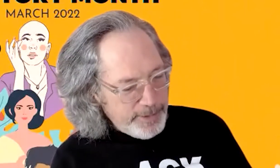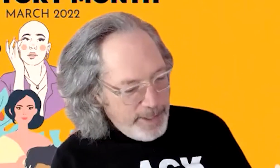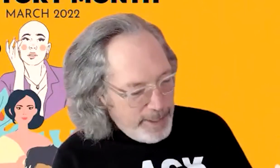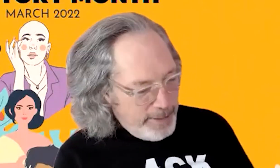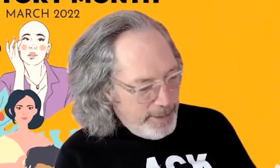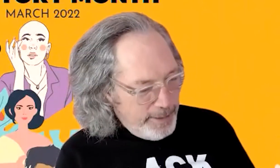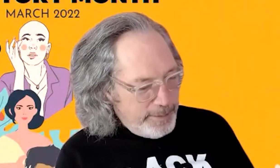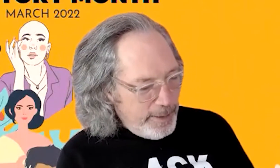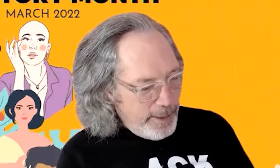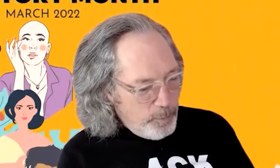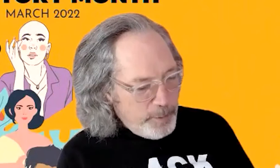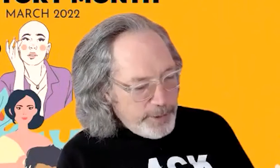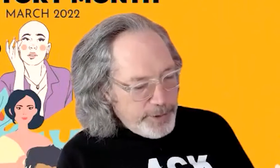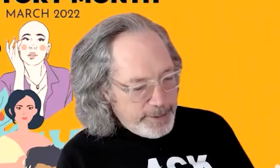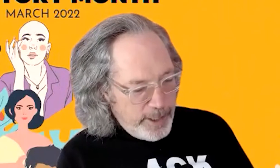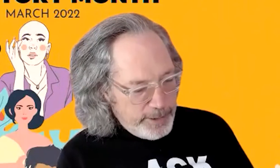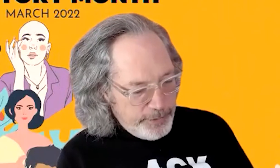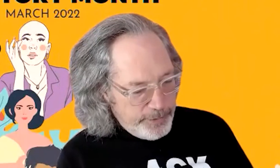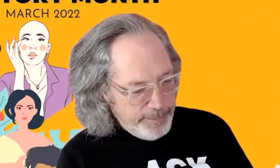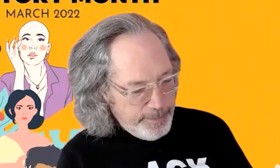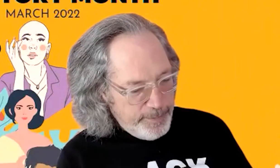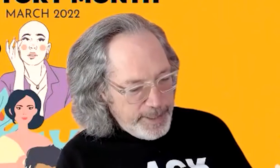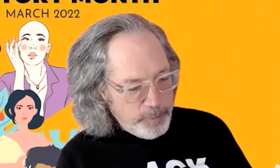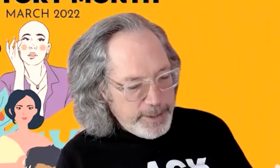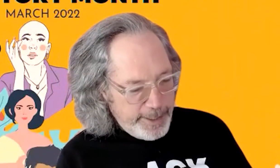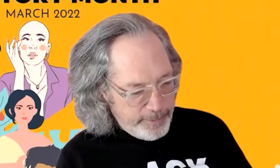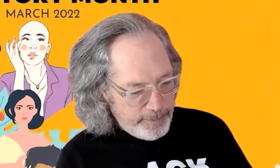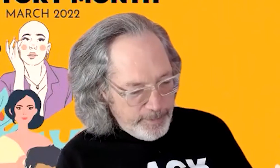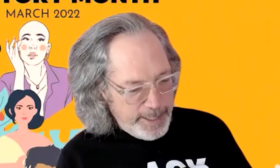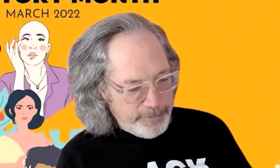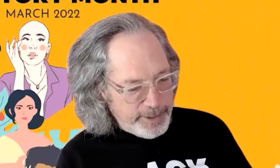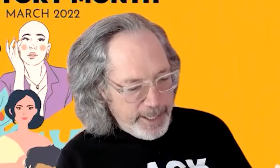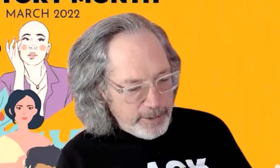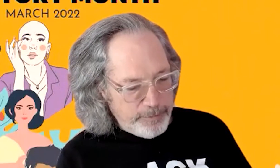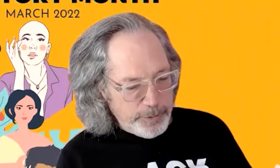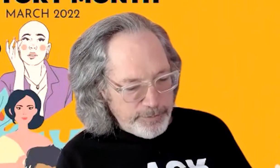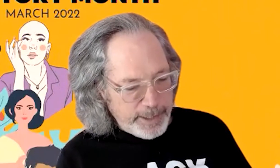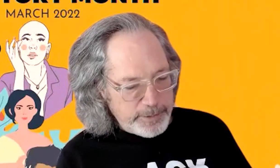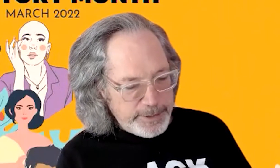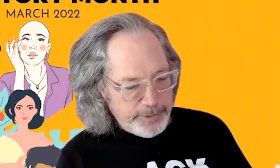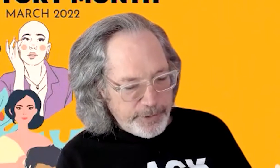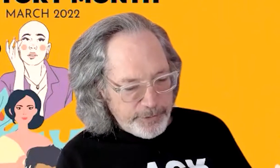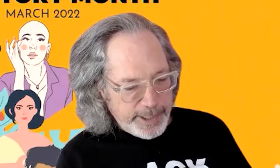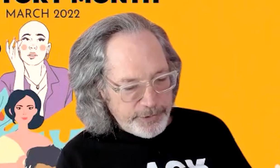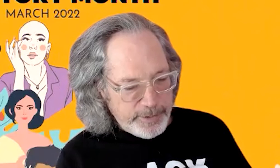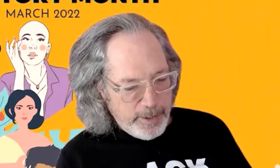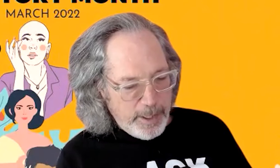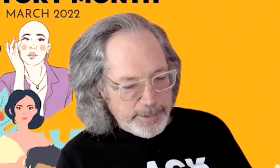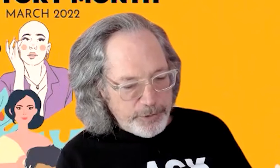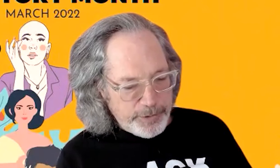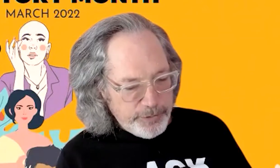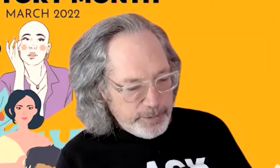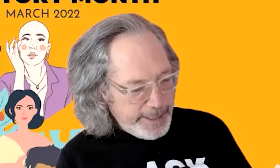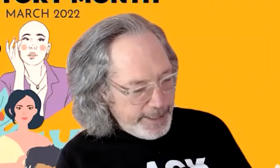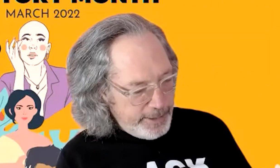state. We want to acknowledge that we gather as a California Faculty Association on